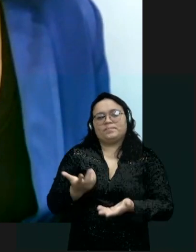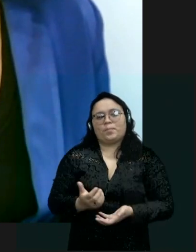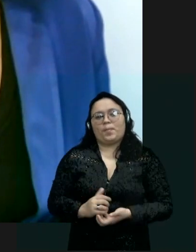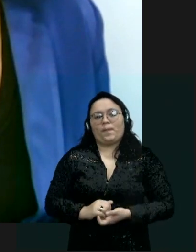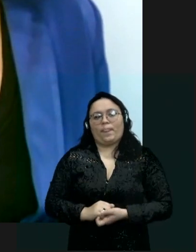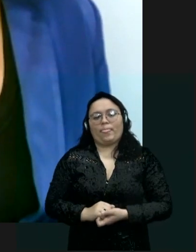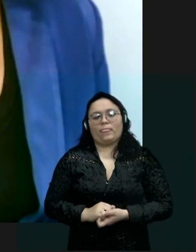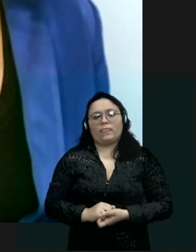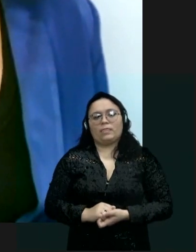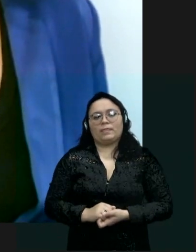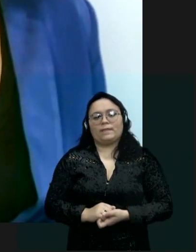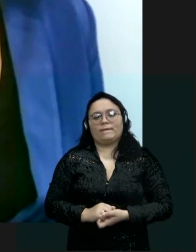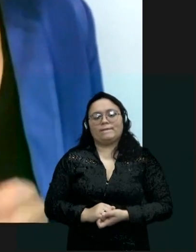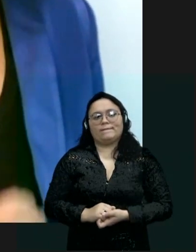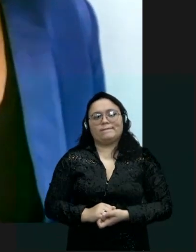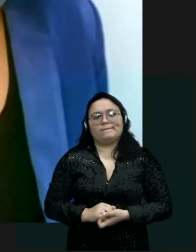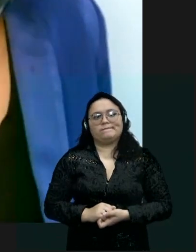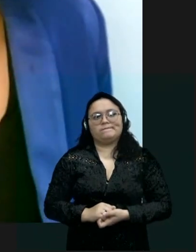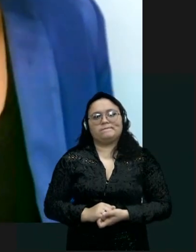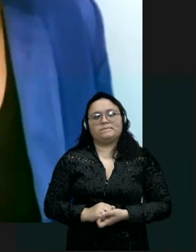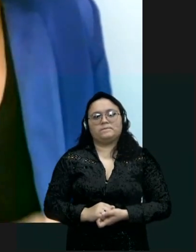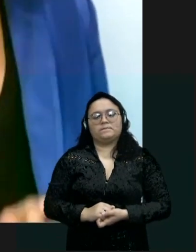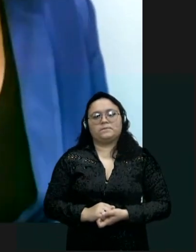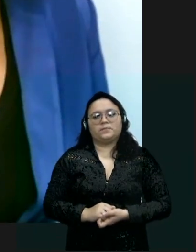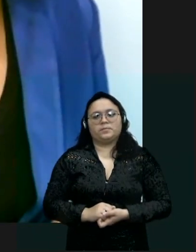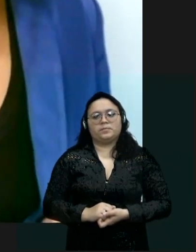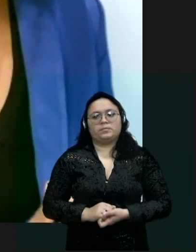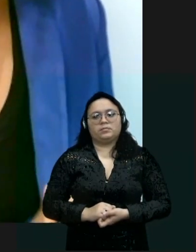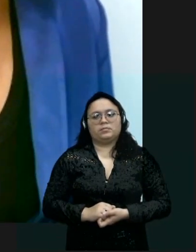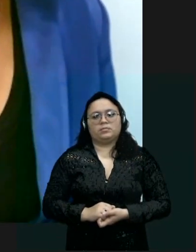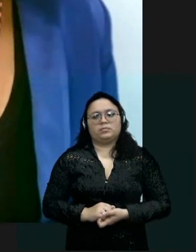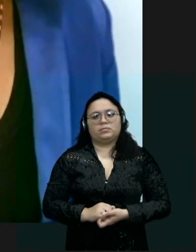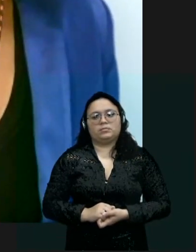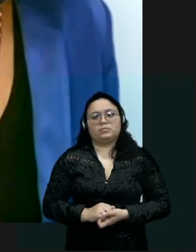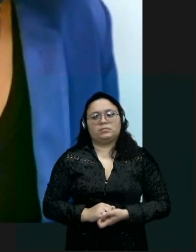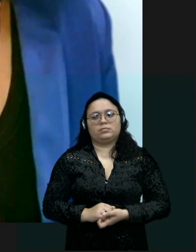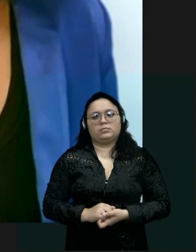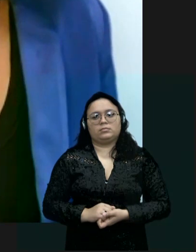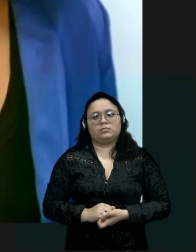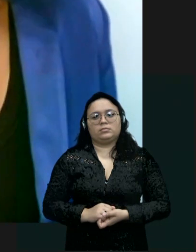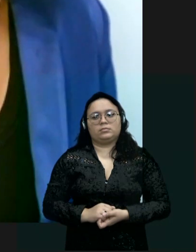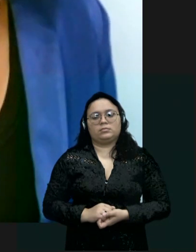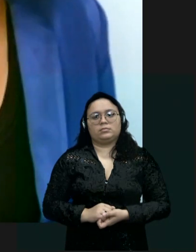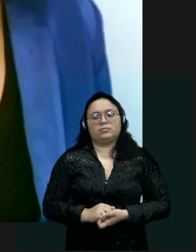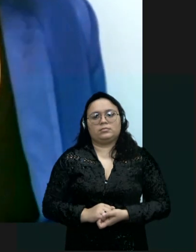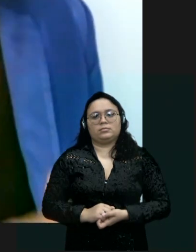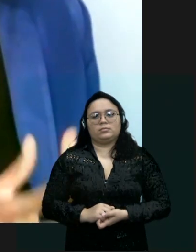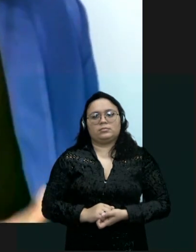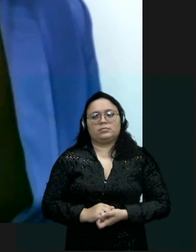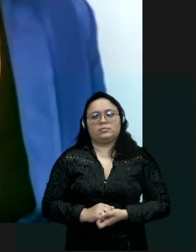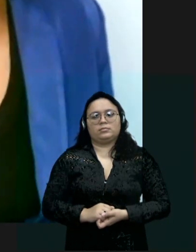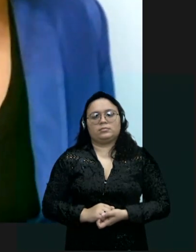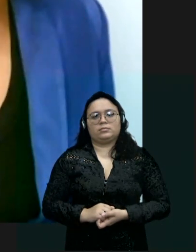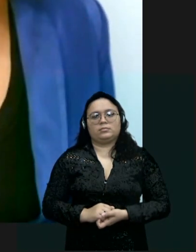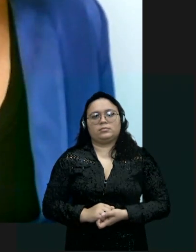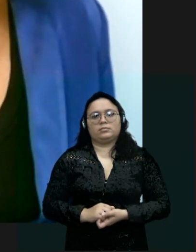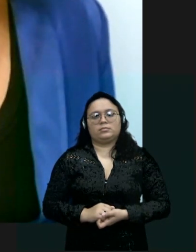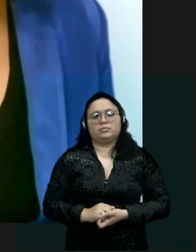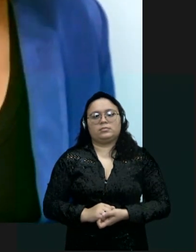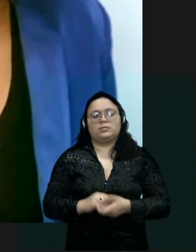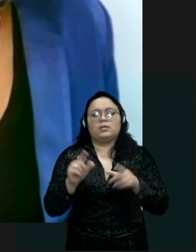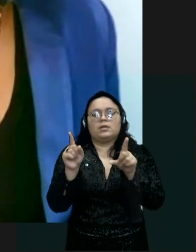cannot make more emphasis on the need to work together with different Latin American countries, but